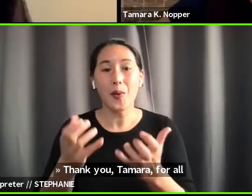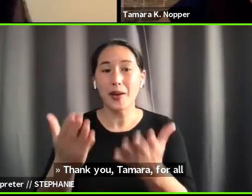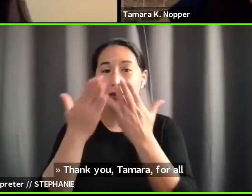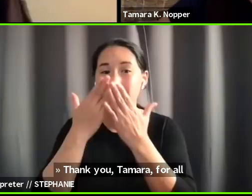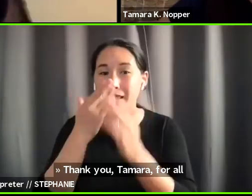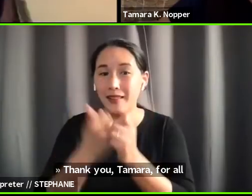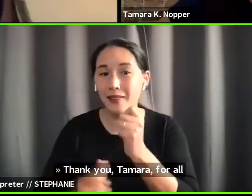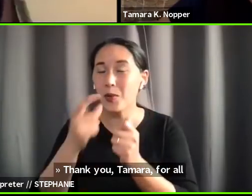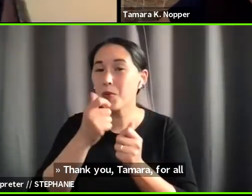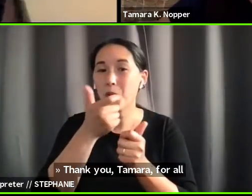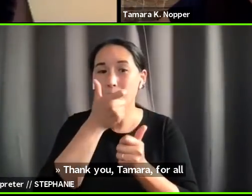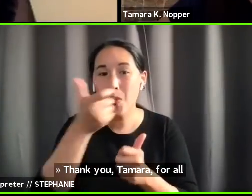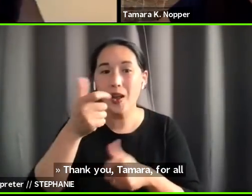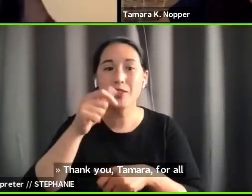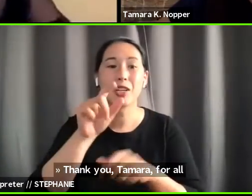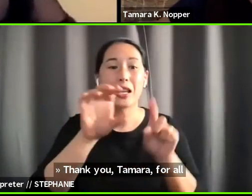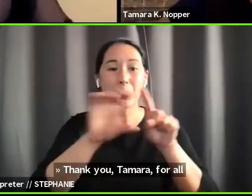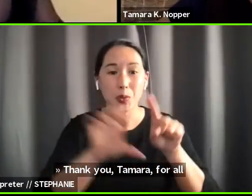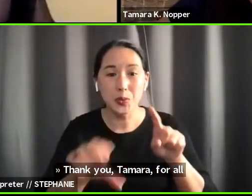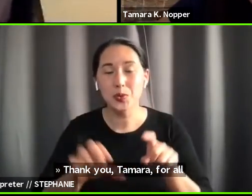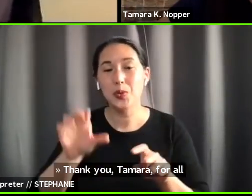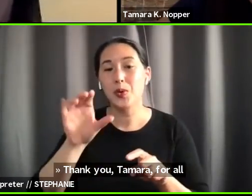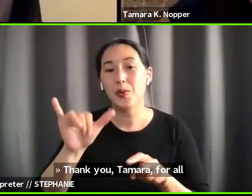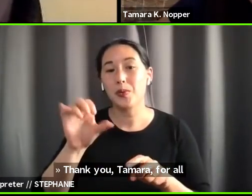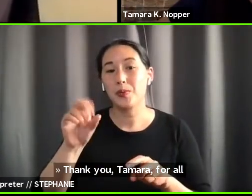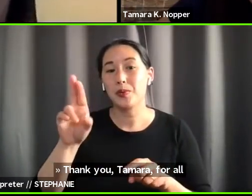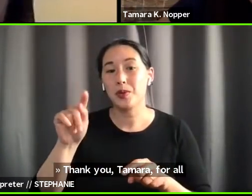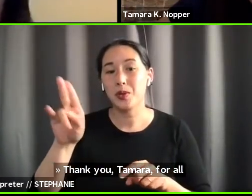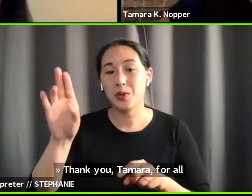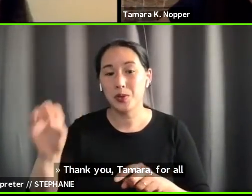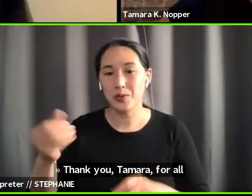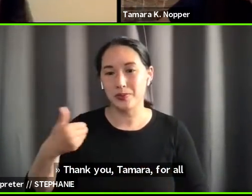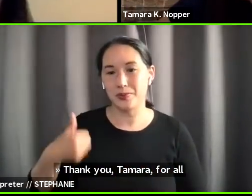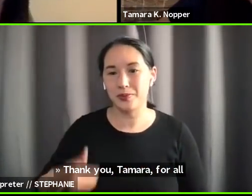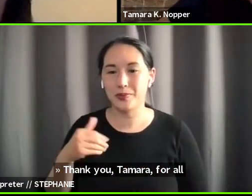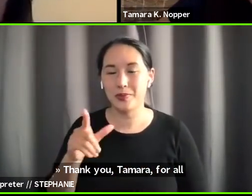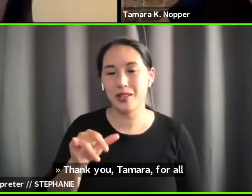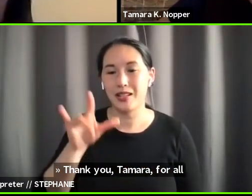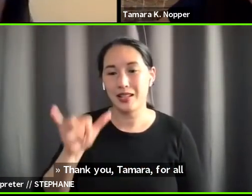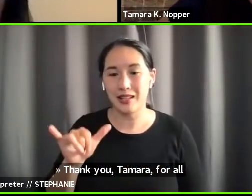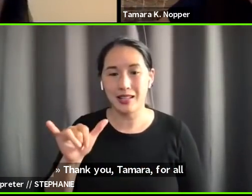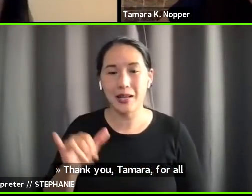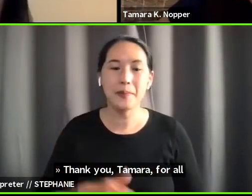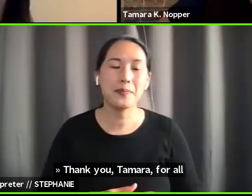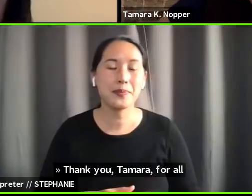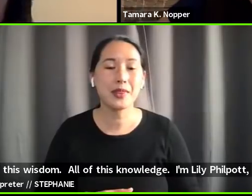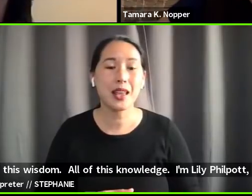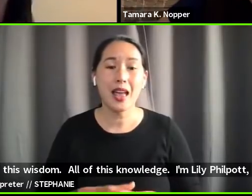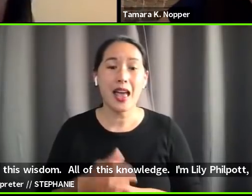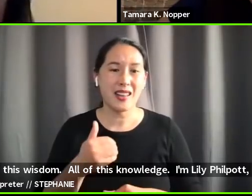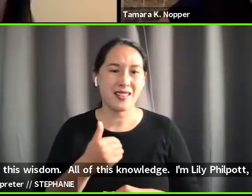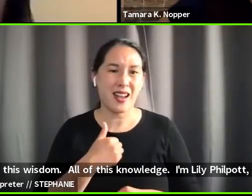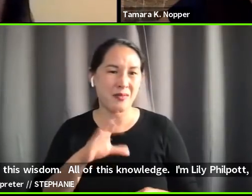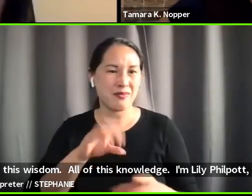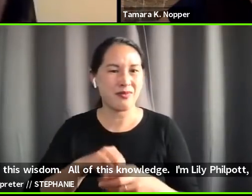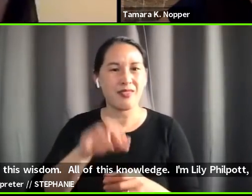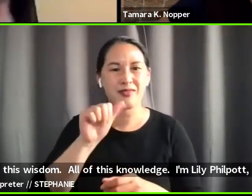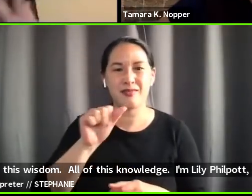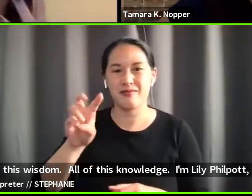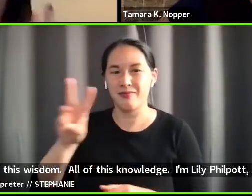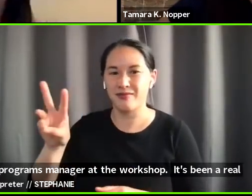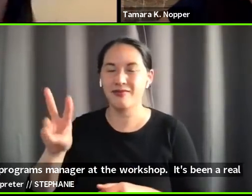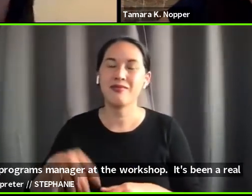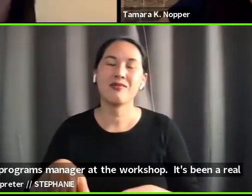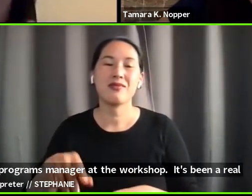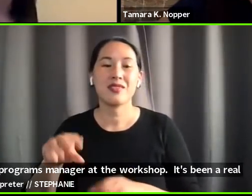on Zoom and on YouTube. My name is Lily Philpott. I'm the programs manager at the workshop. It's been a real pleasure to see the